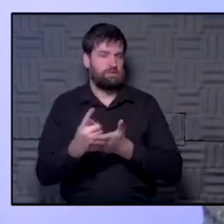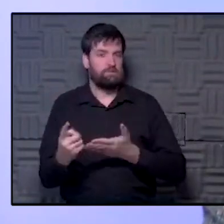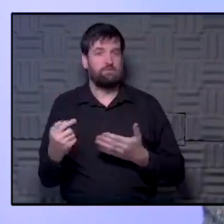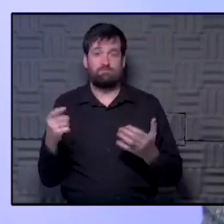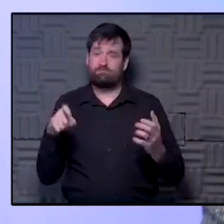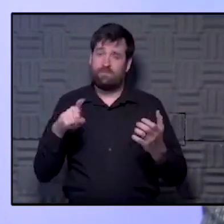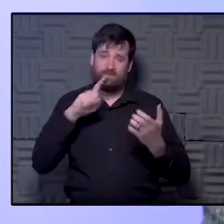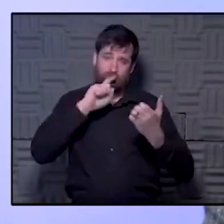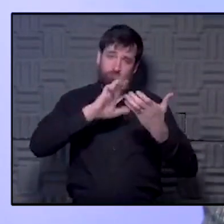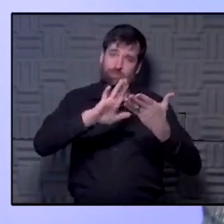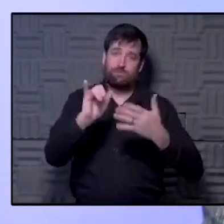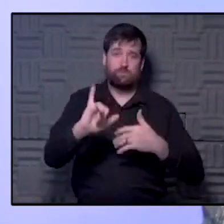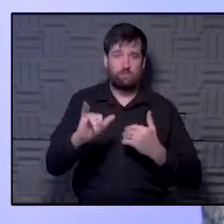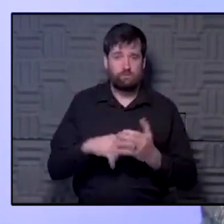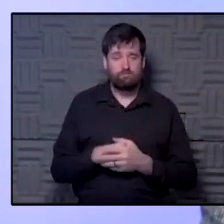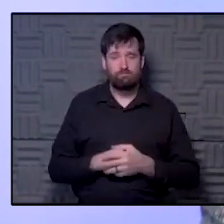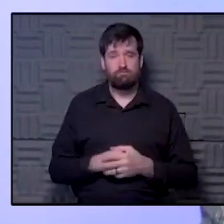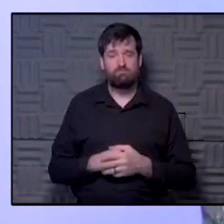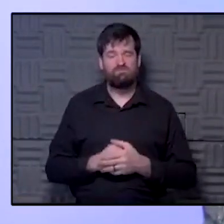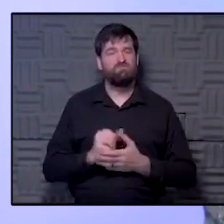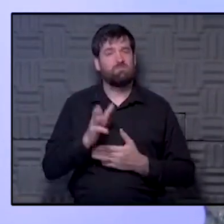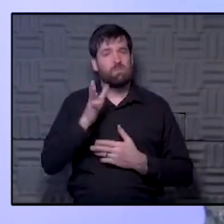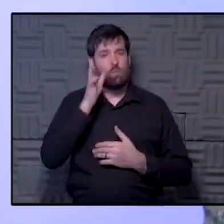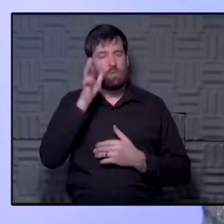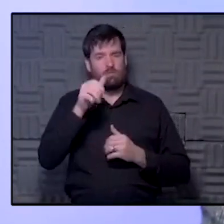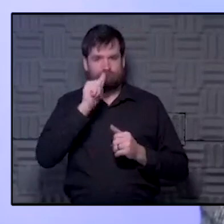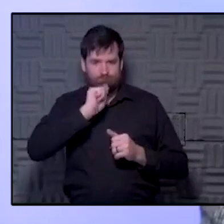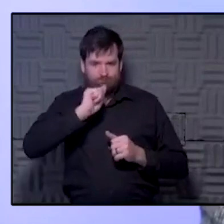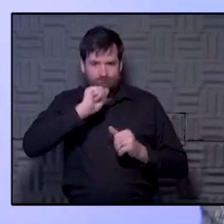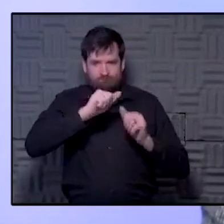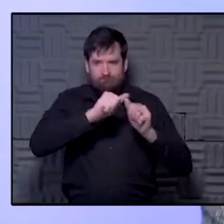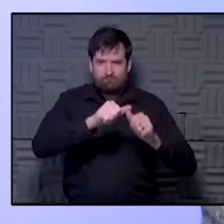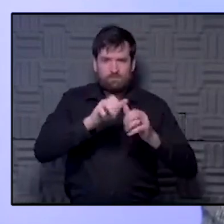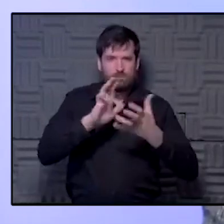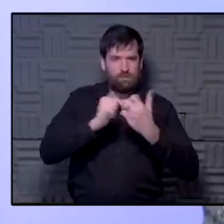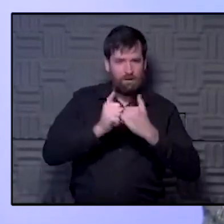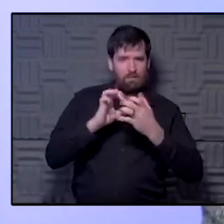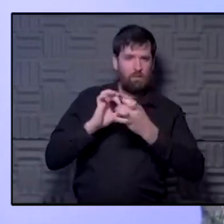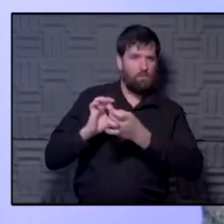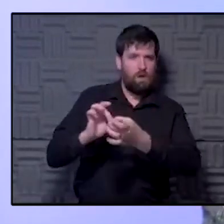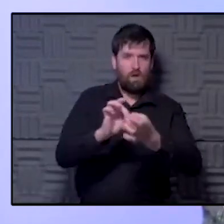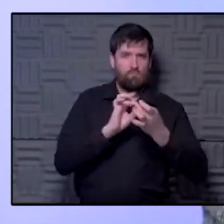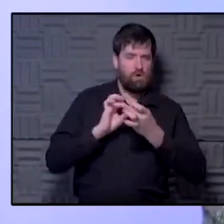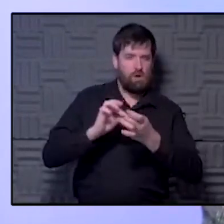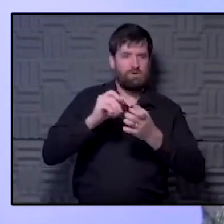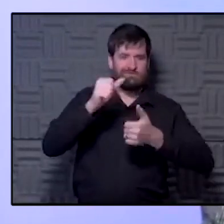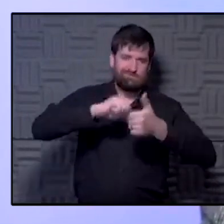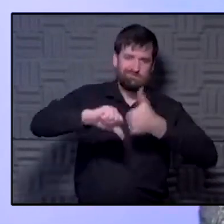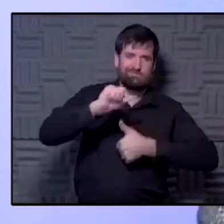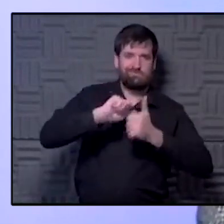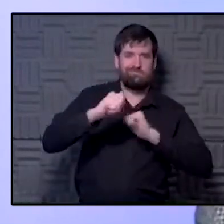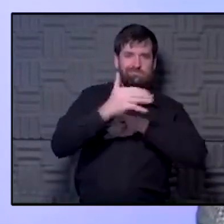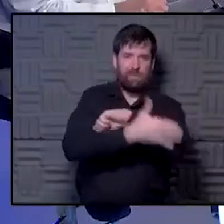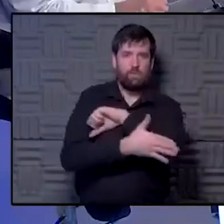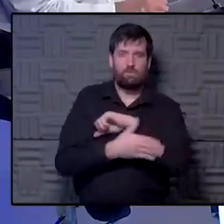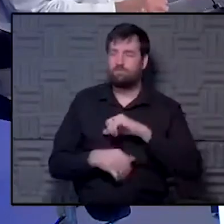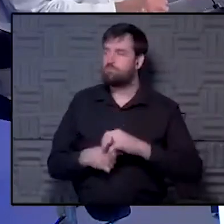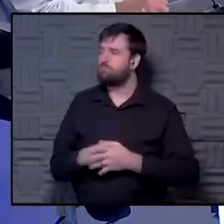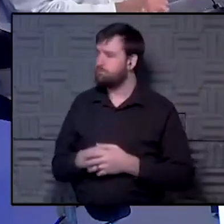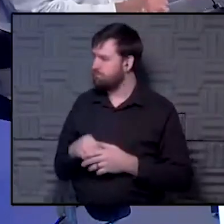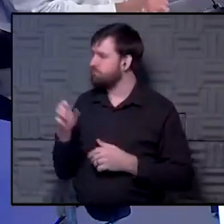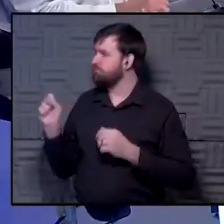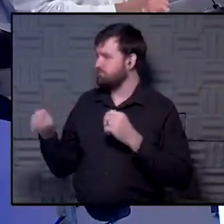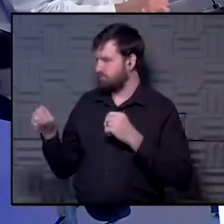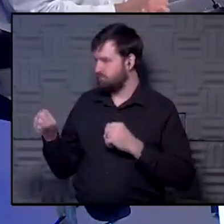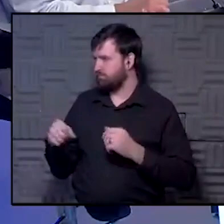face too. So I think we'll continue to have to find ways to cooperate county to county and across the state.